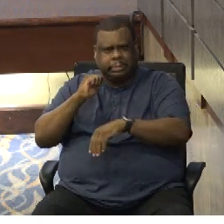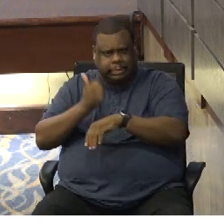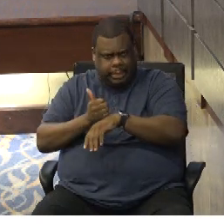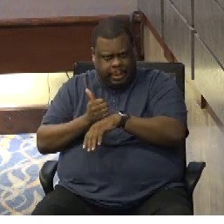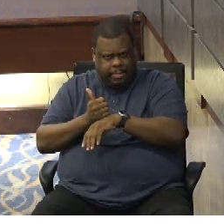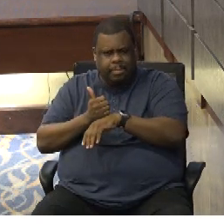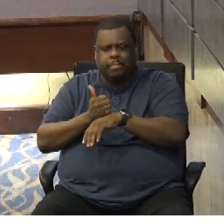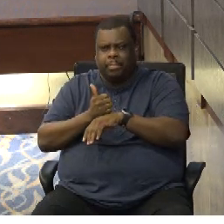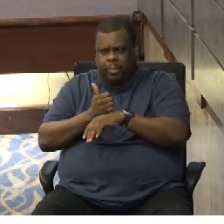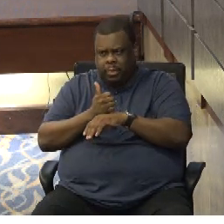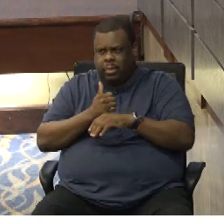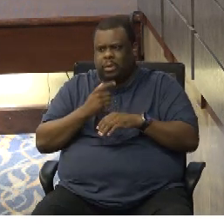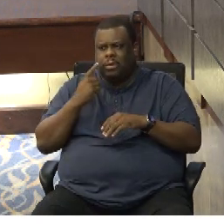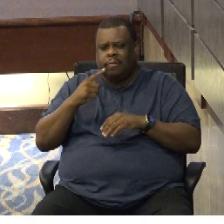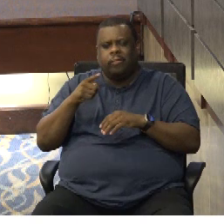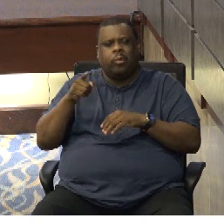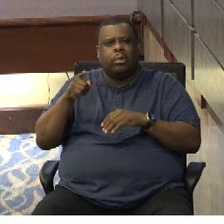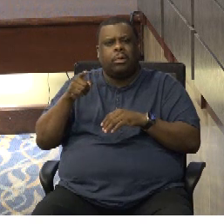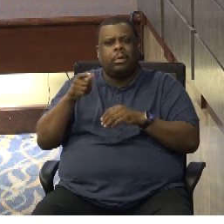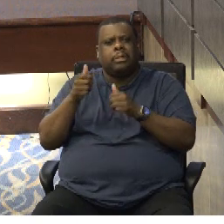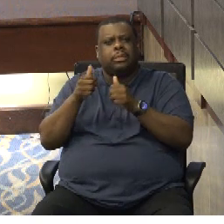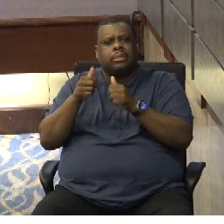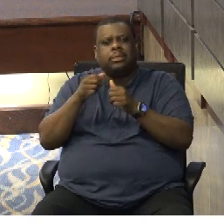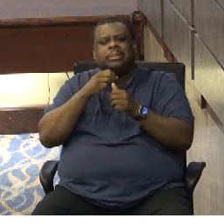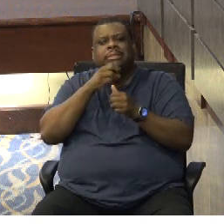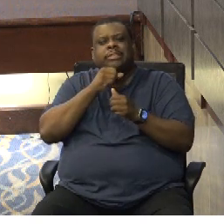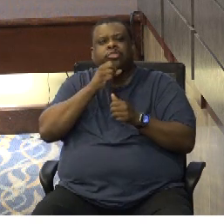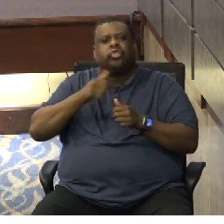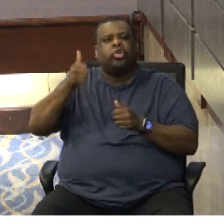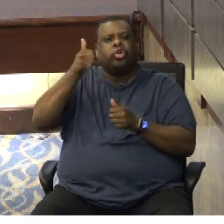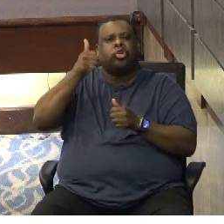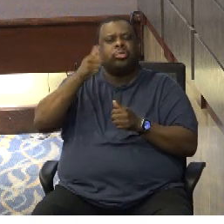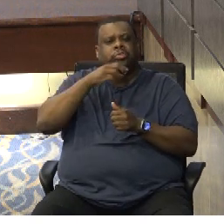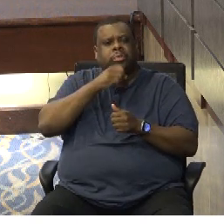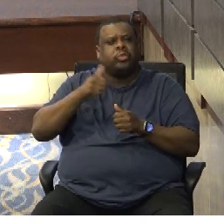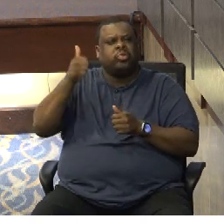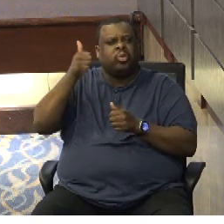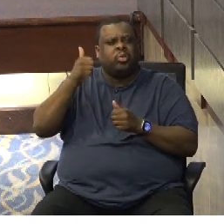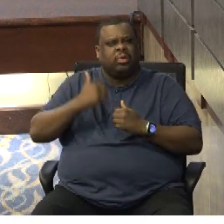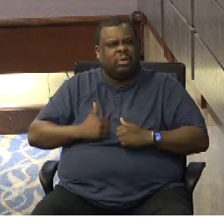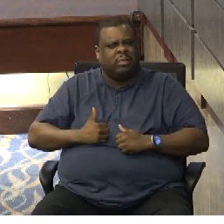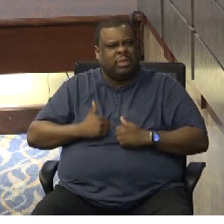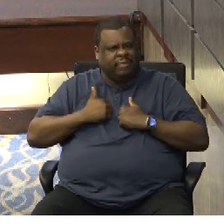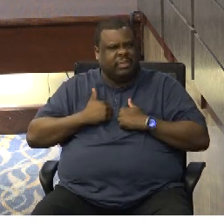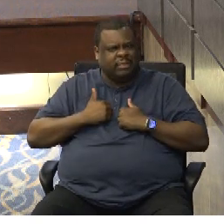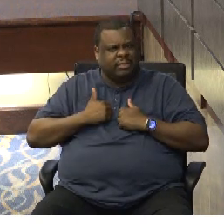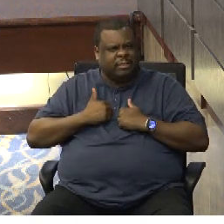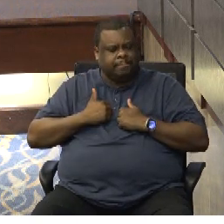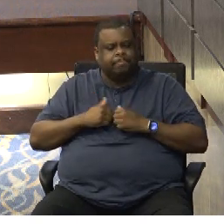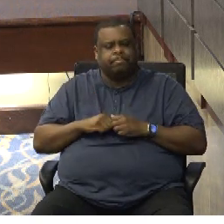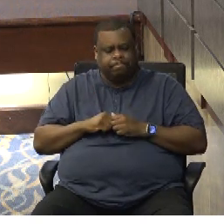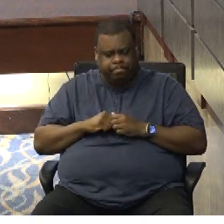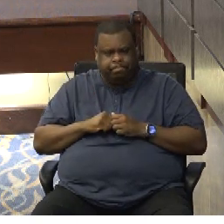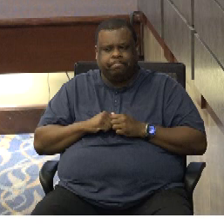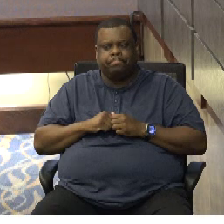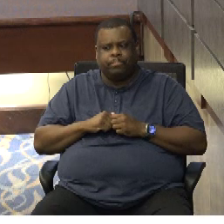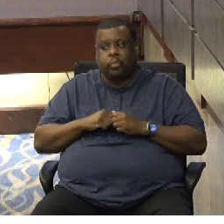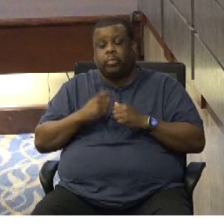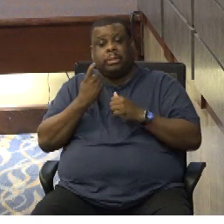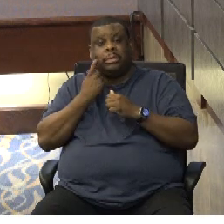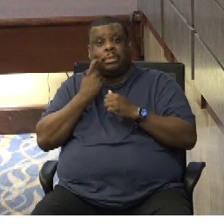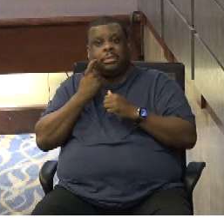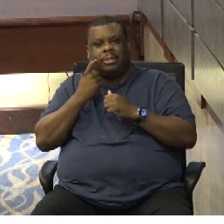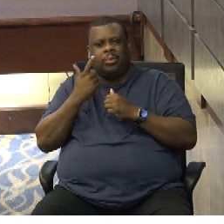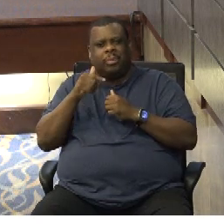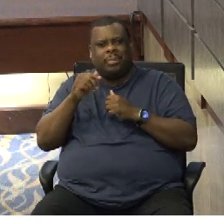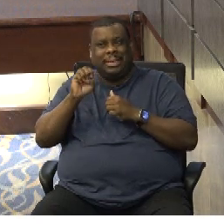Page Estates, which is a senior housing development. Potential projects forthcoming include, as previously mentioned, the East